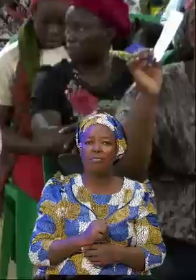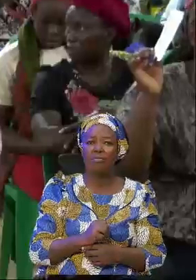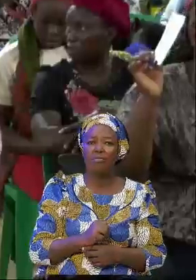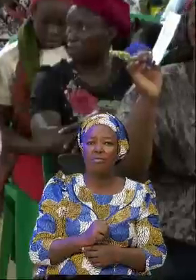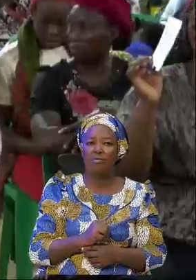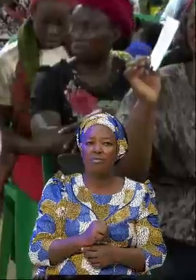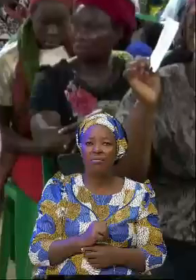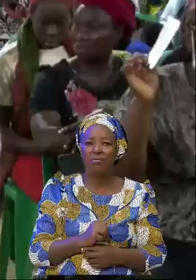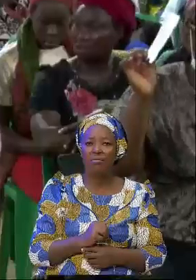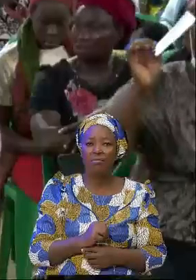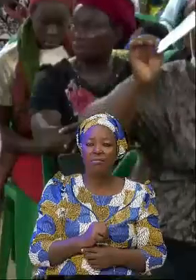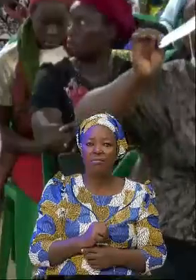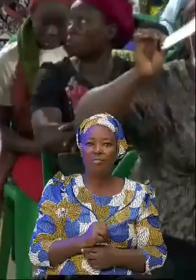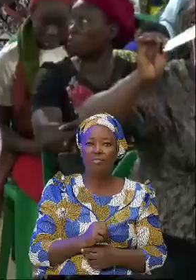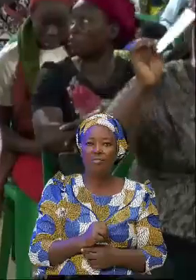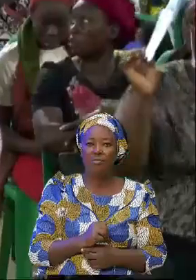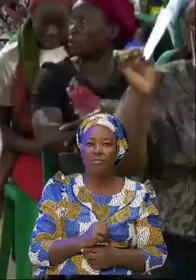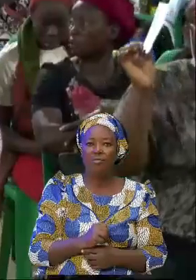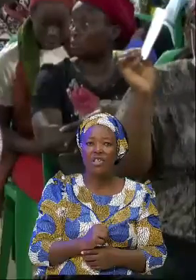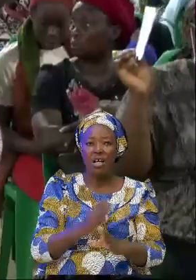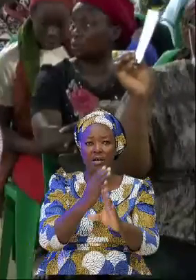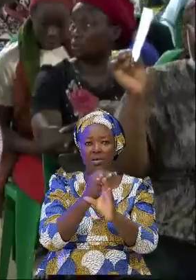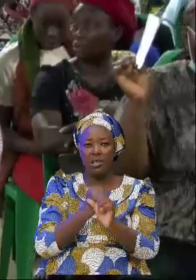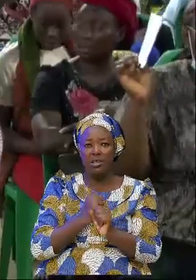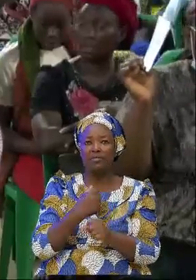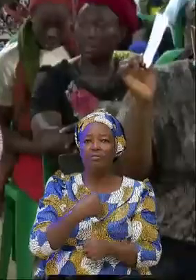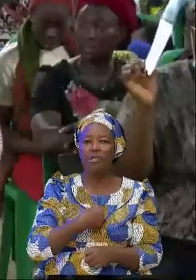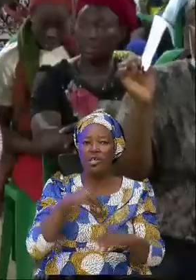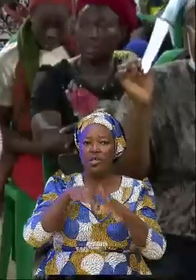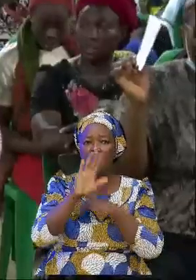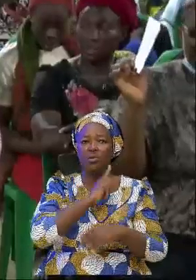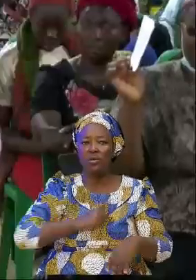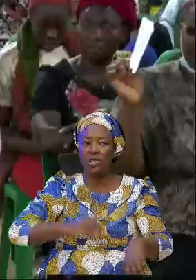Save my soul, Lord. Tell him.